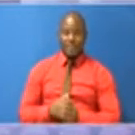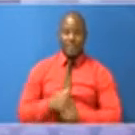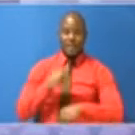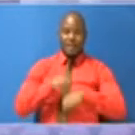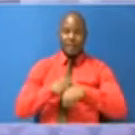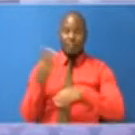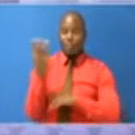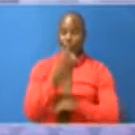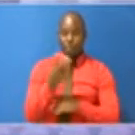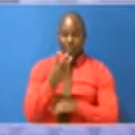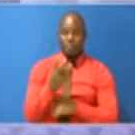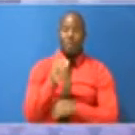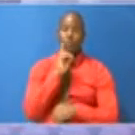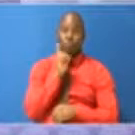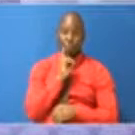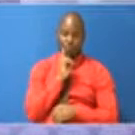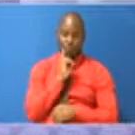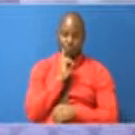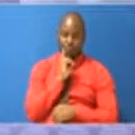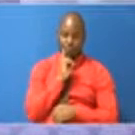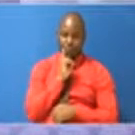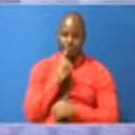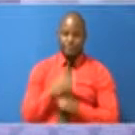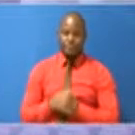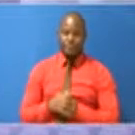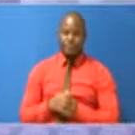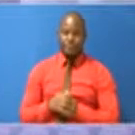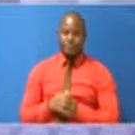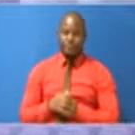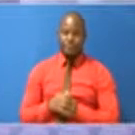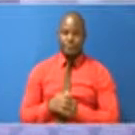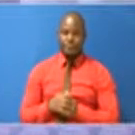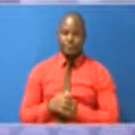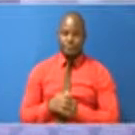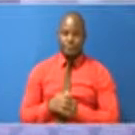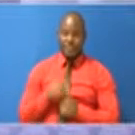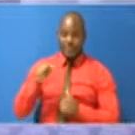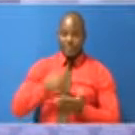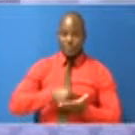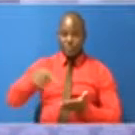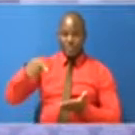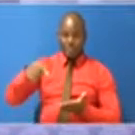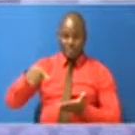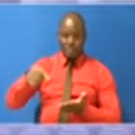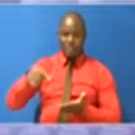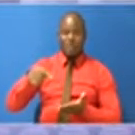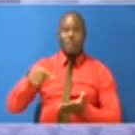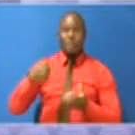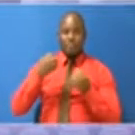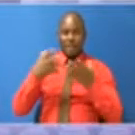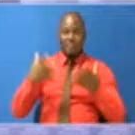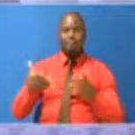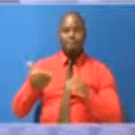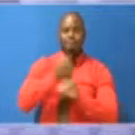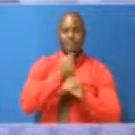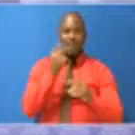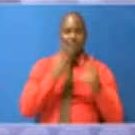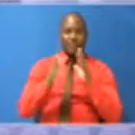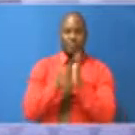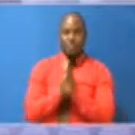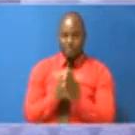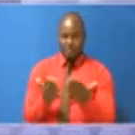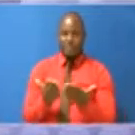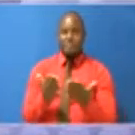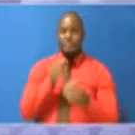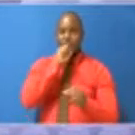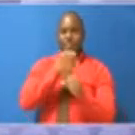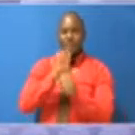wednesday uh kesho when uh in this this week we saw made their bridge version morning